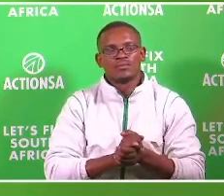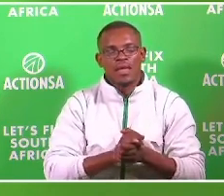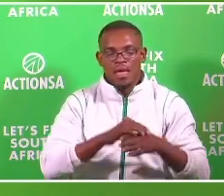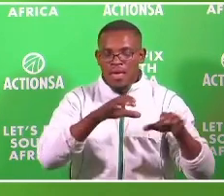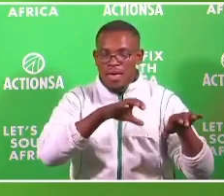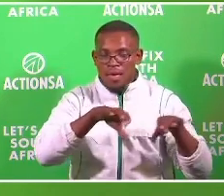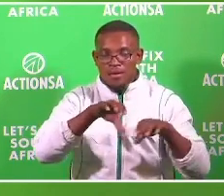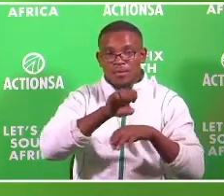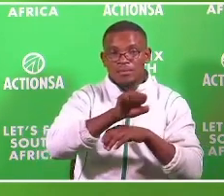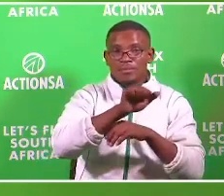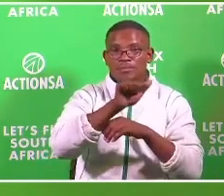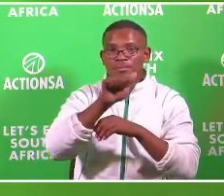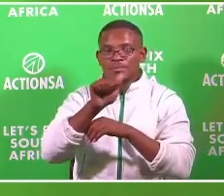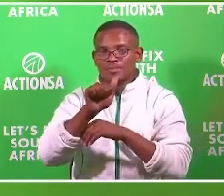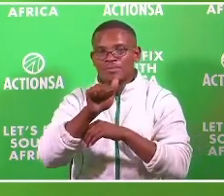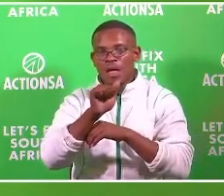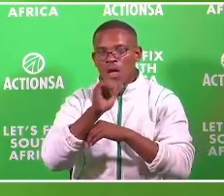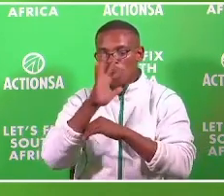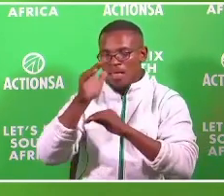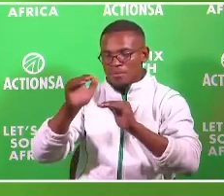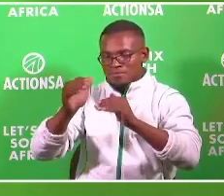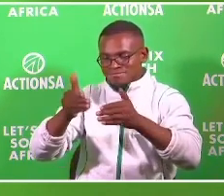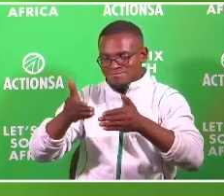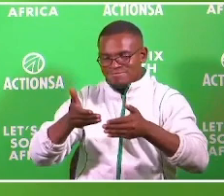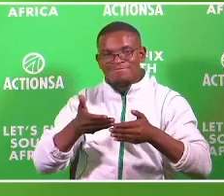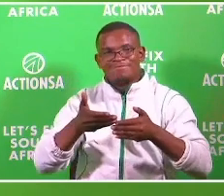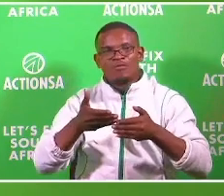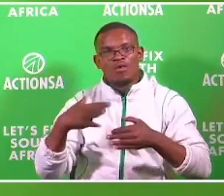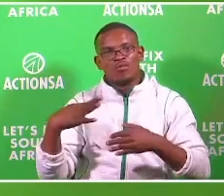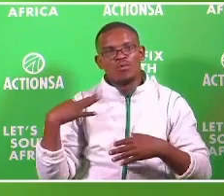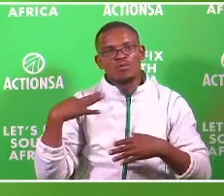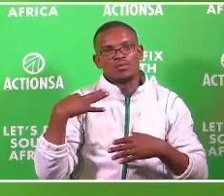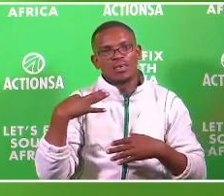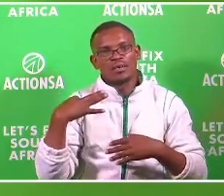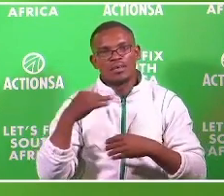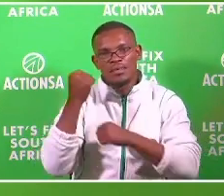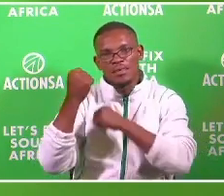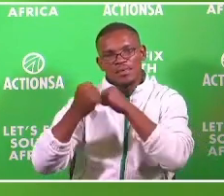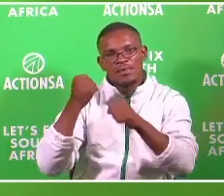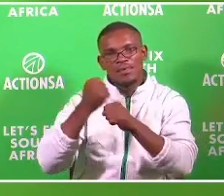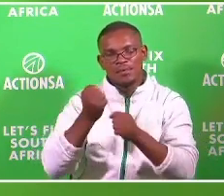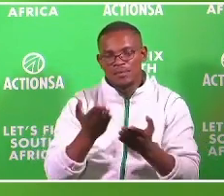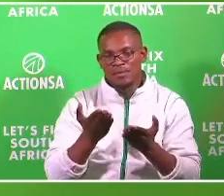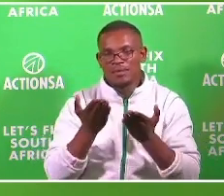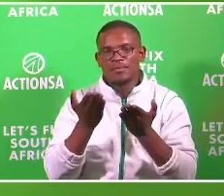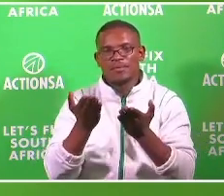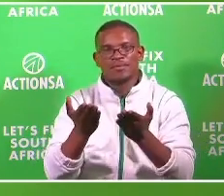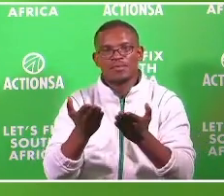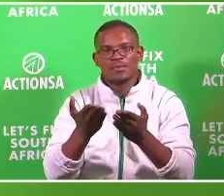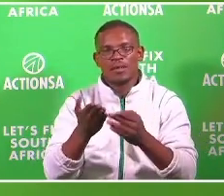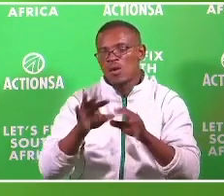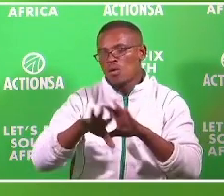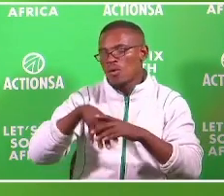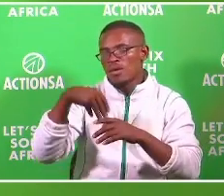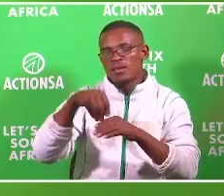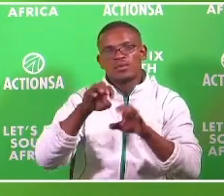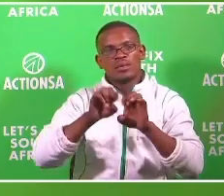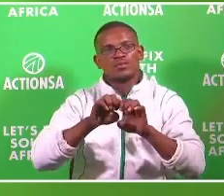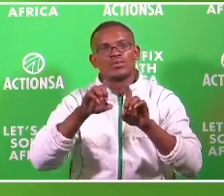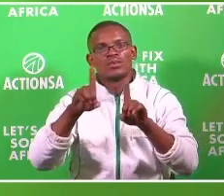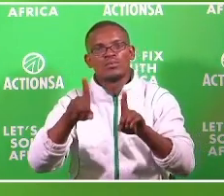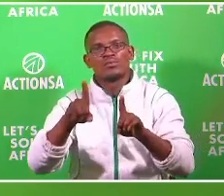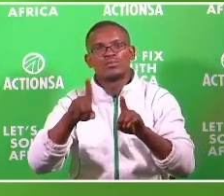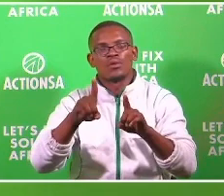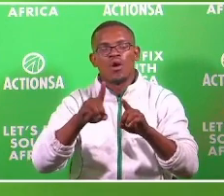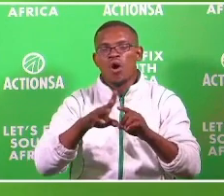ActionSA will introduce a voluntary year of service for young people without the path to education or an